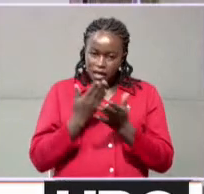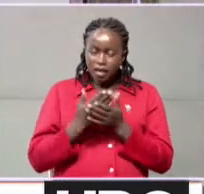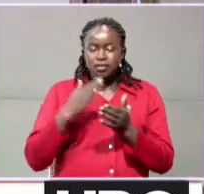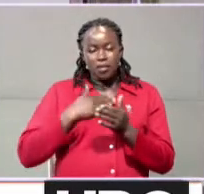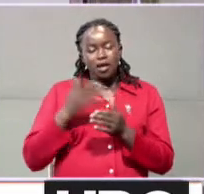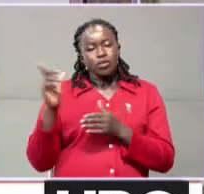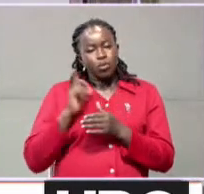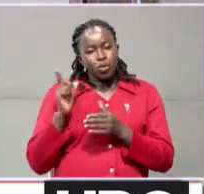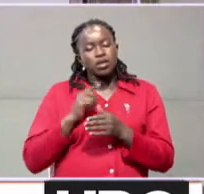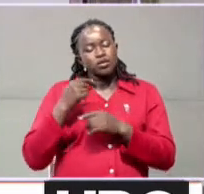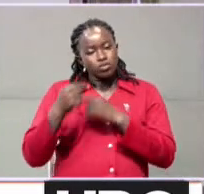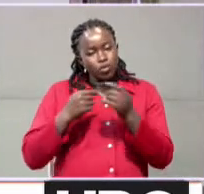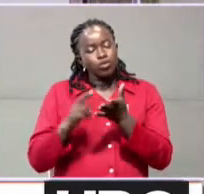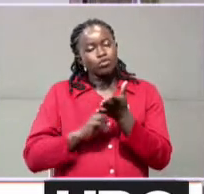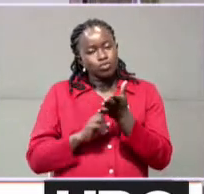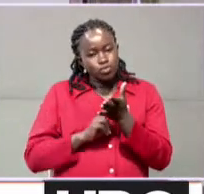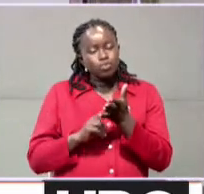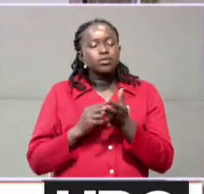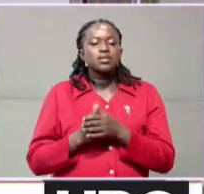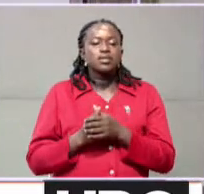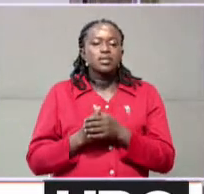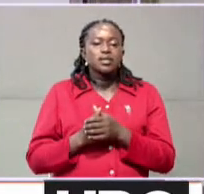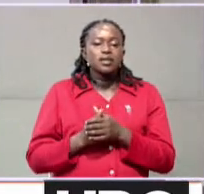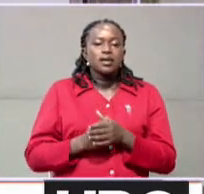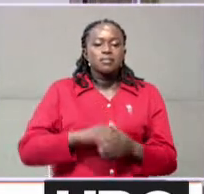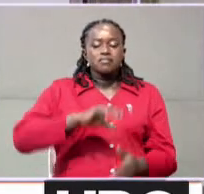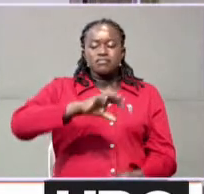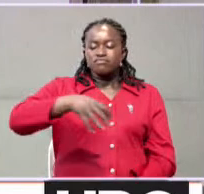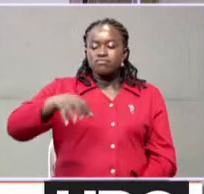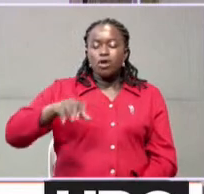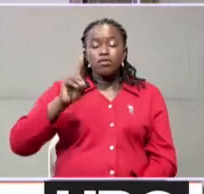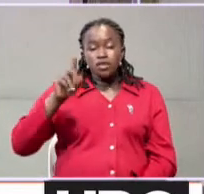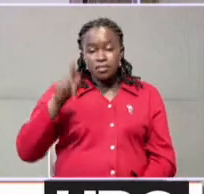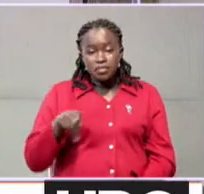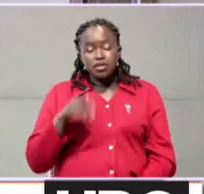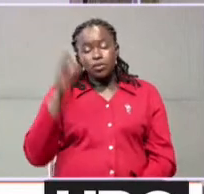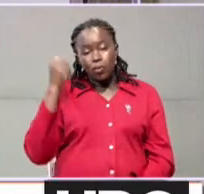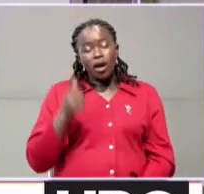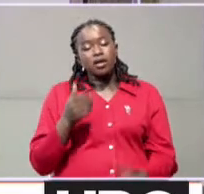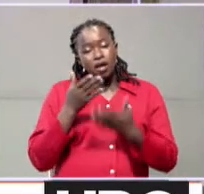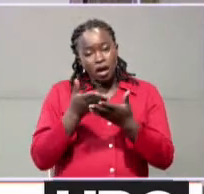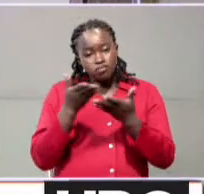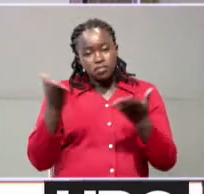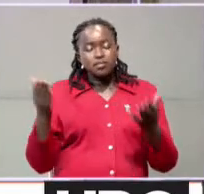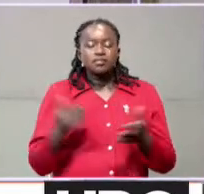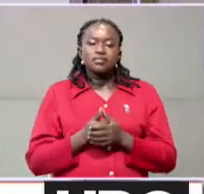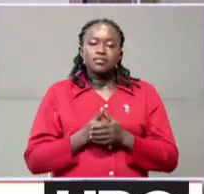use of the organs because they do exist and